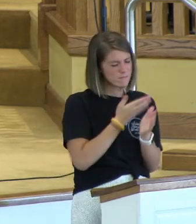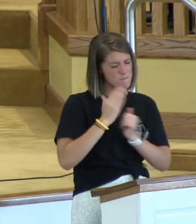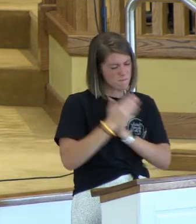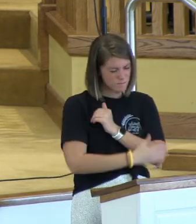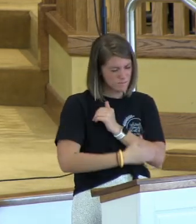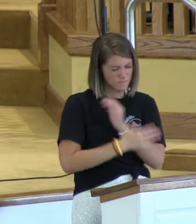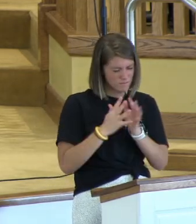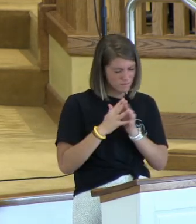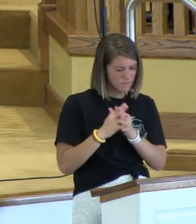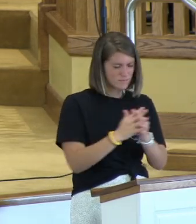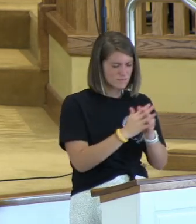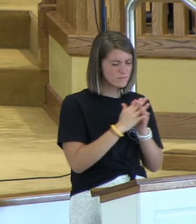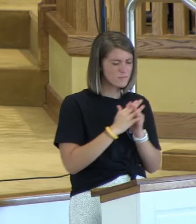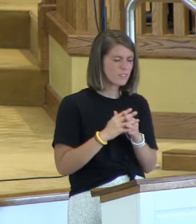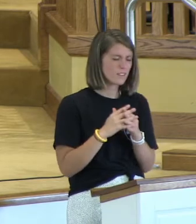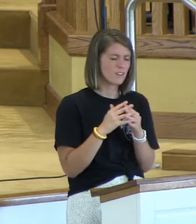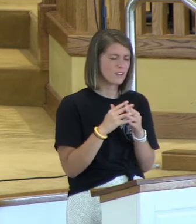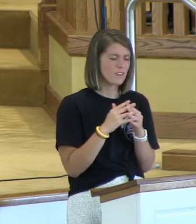country too.